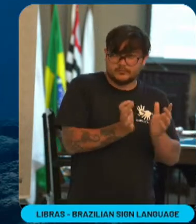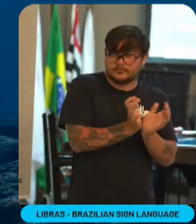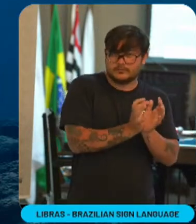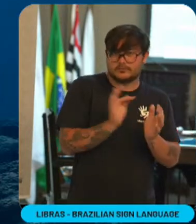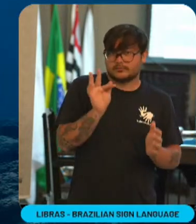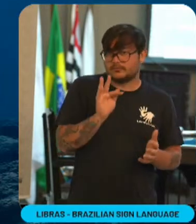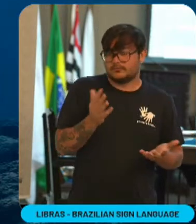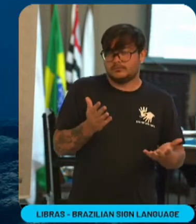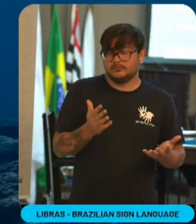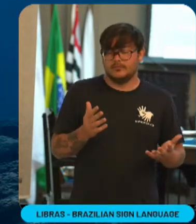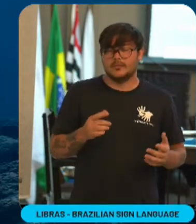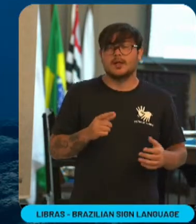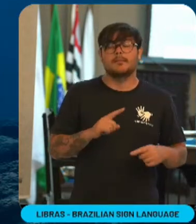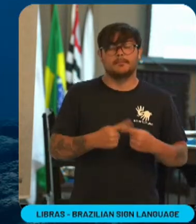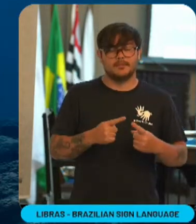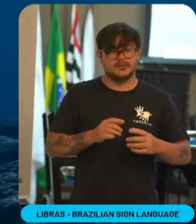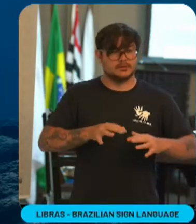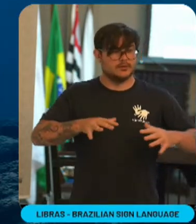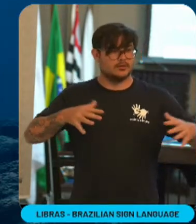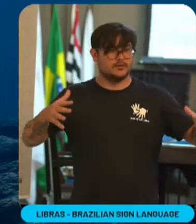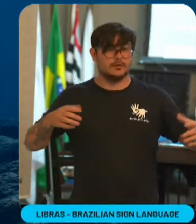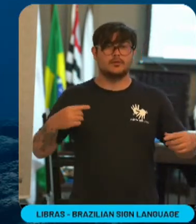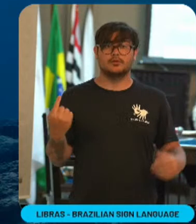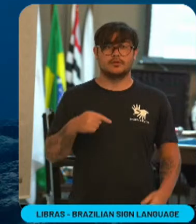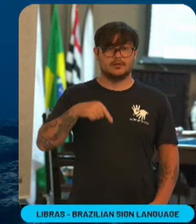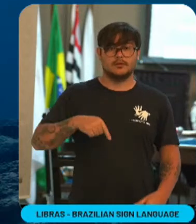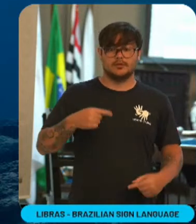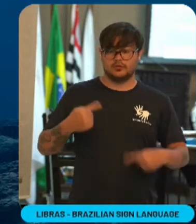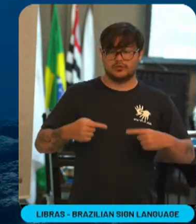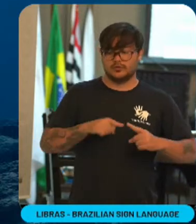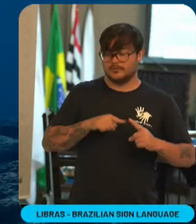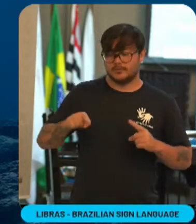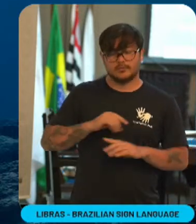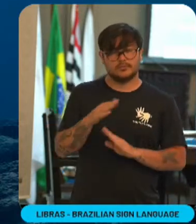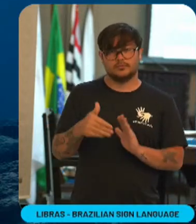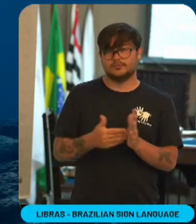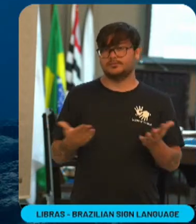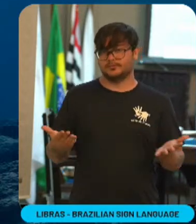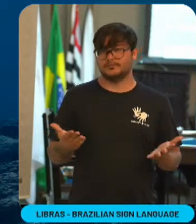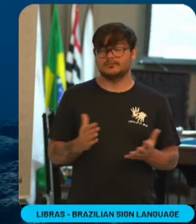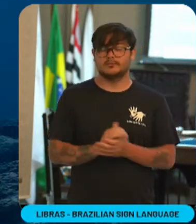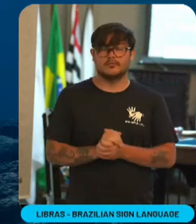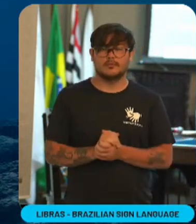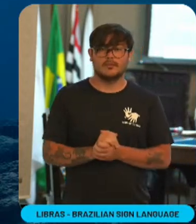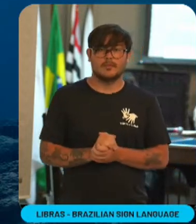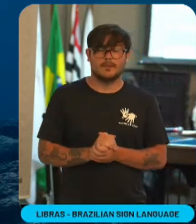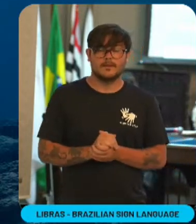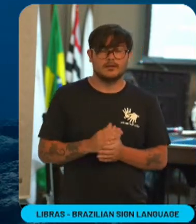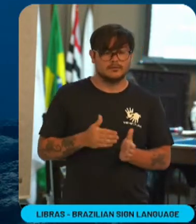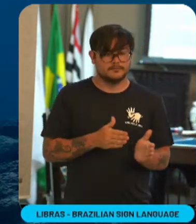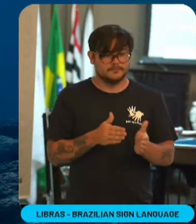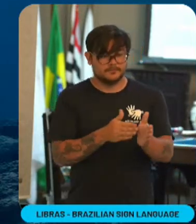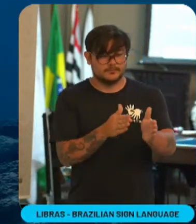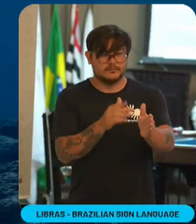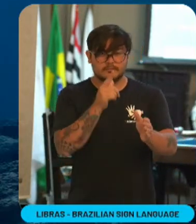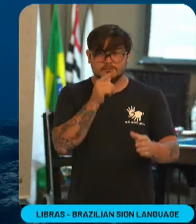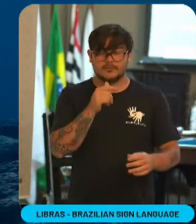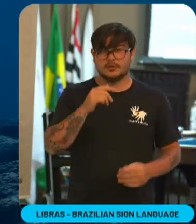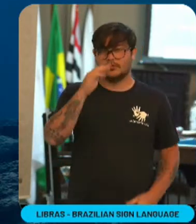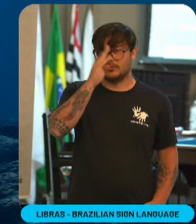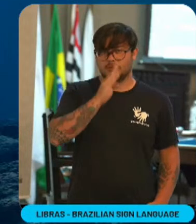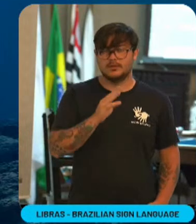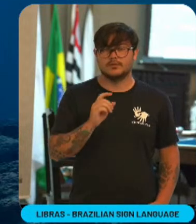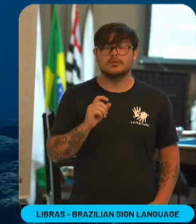be restricted to academic discussion gains such a projection, and we are here discussing for the whole week.